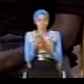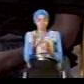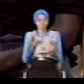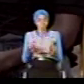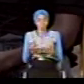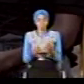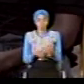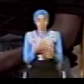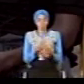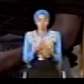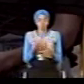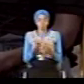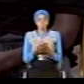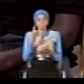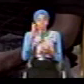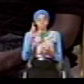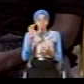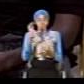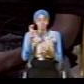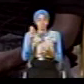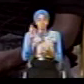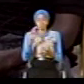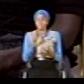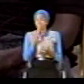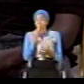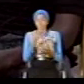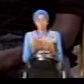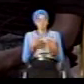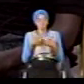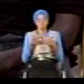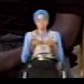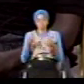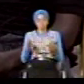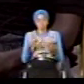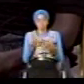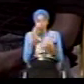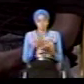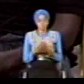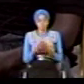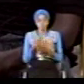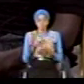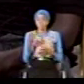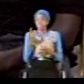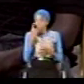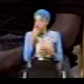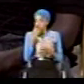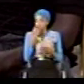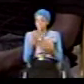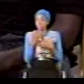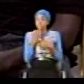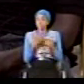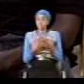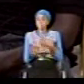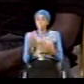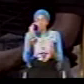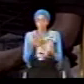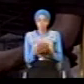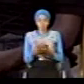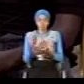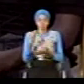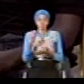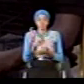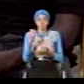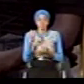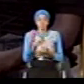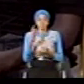now, ulcer is gone. Nose bleeding stopped. Stroke gone. High blood